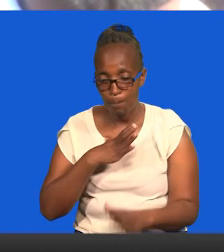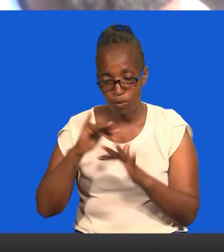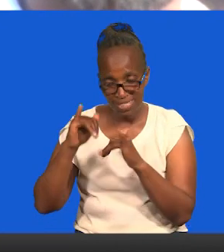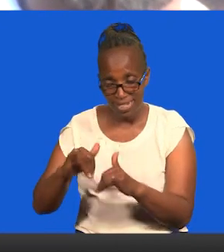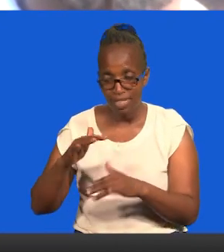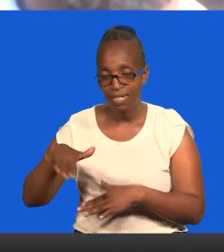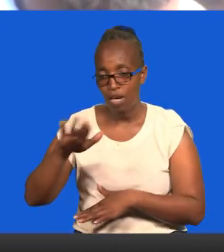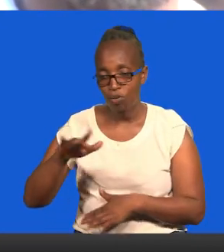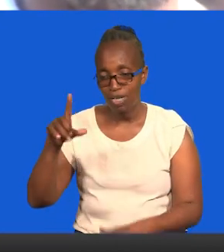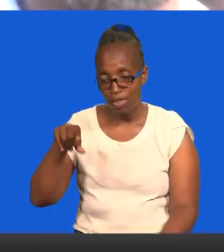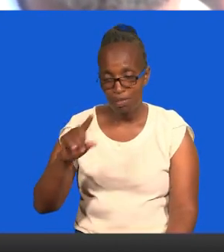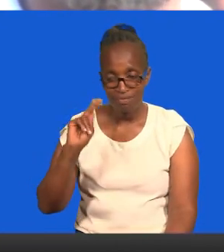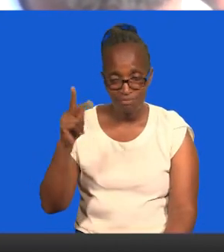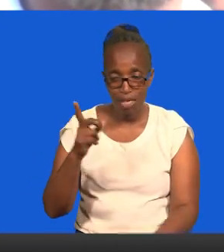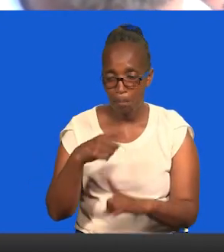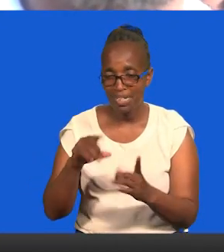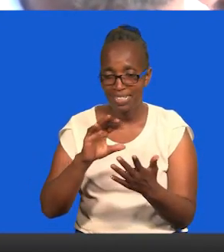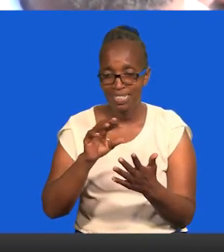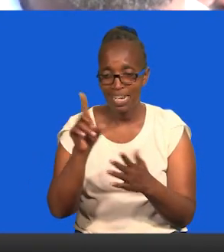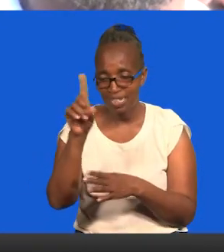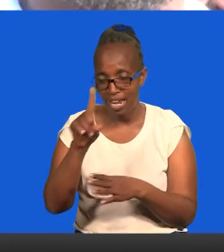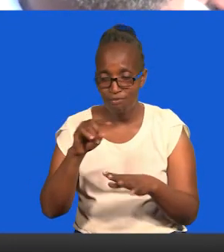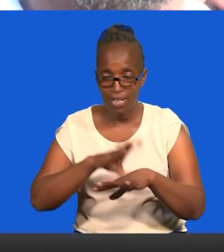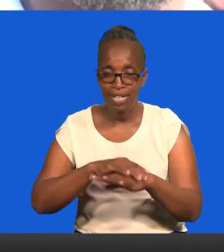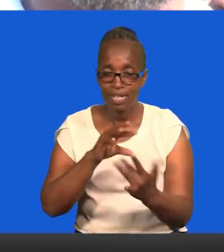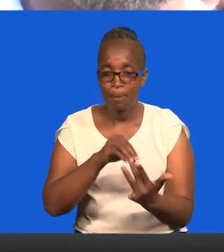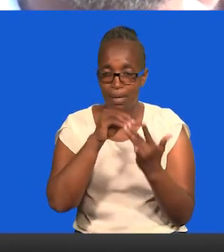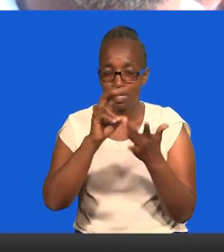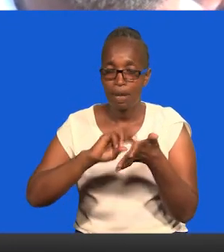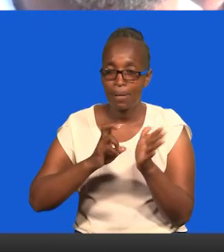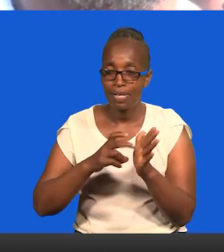he is a Kenyan, but he does not get privileges that foreigners have. So it doesn't make sense to